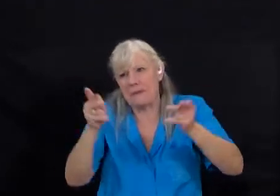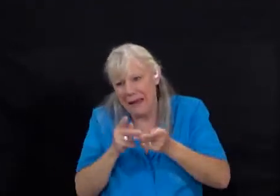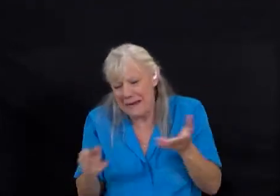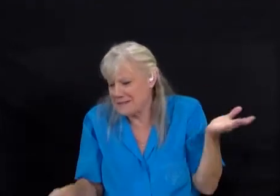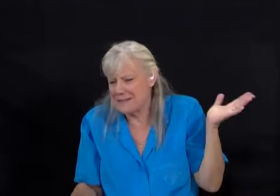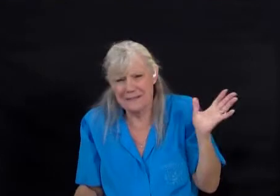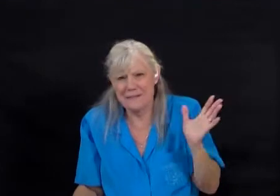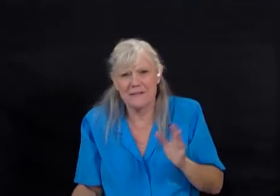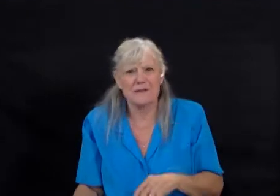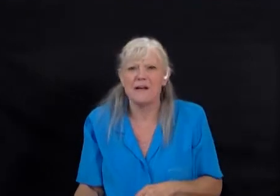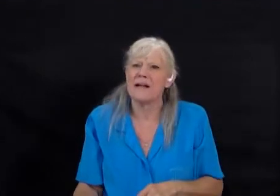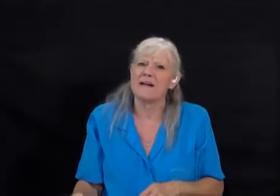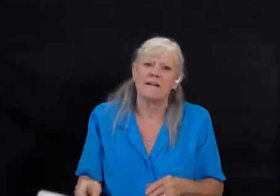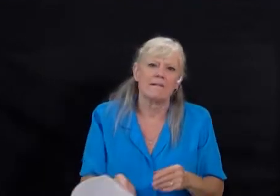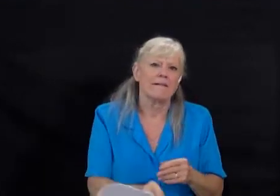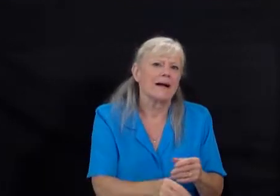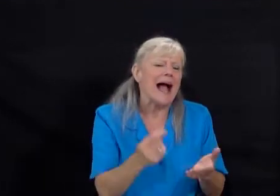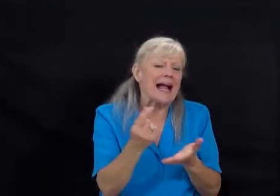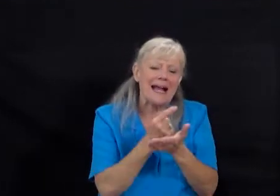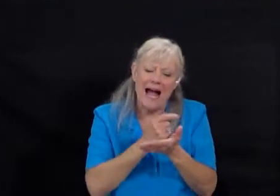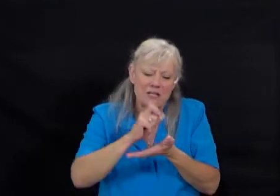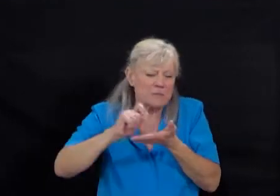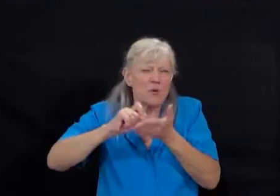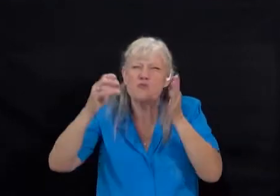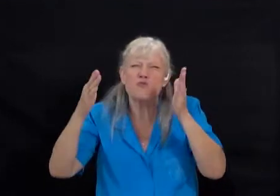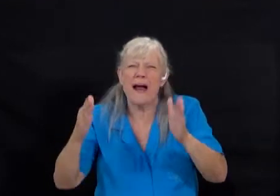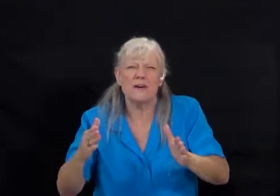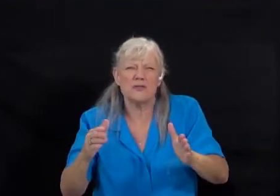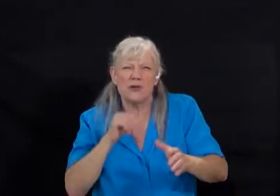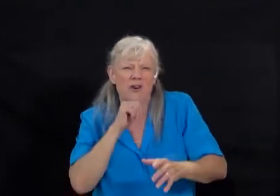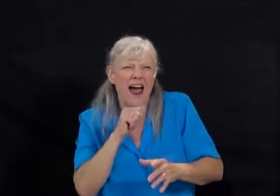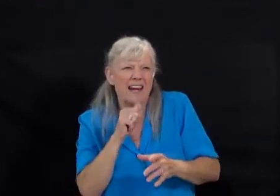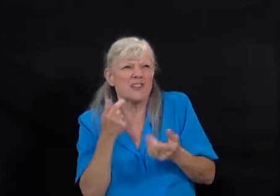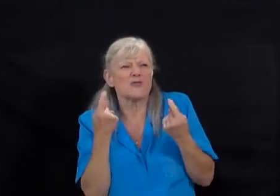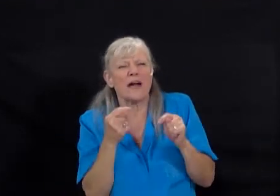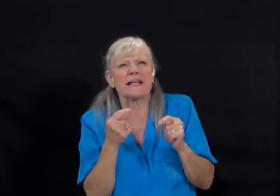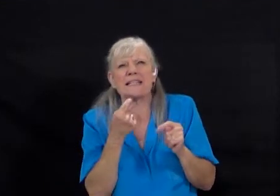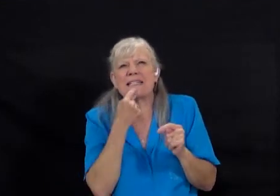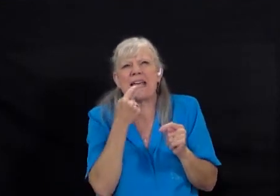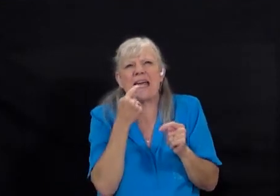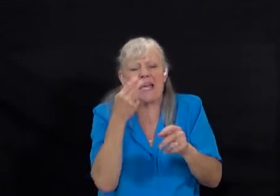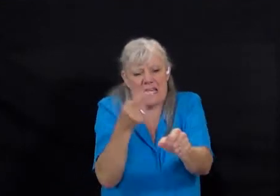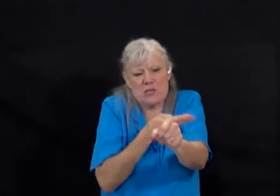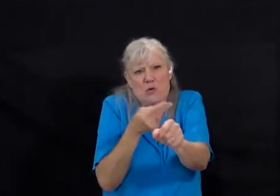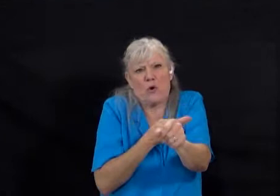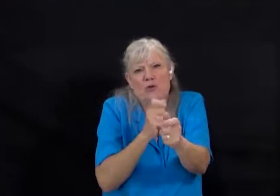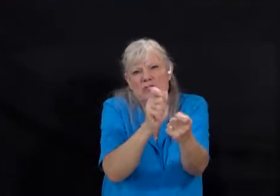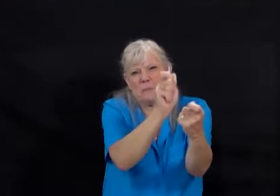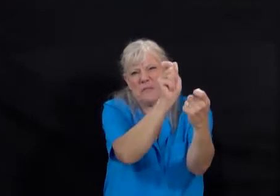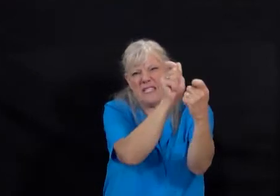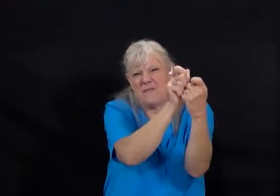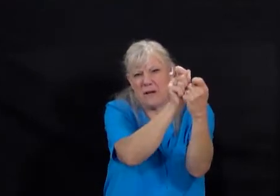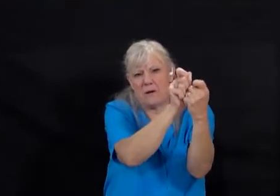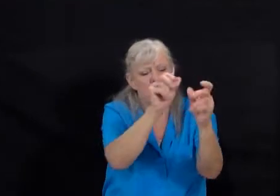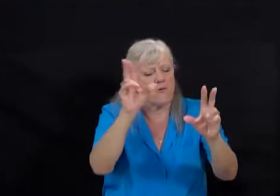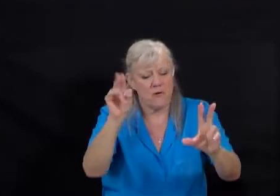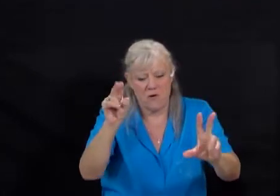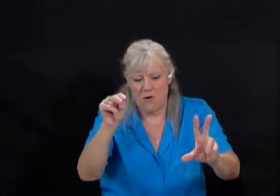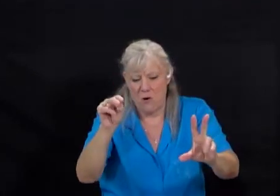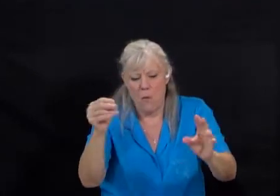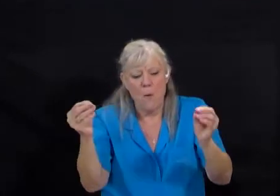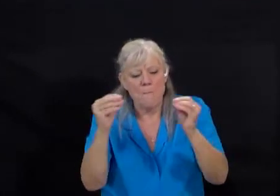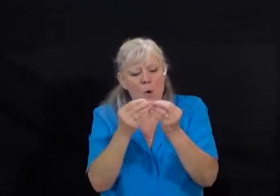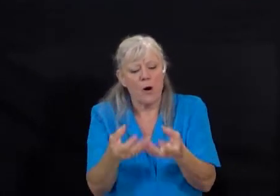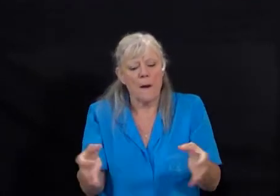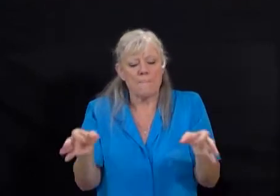Gospel writers apparently were not aiming at accuracy of historical detail, but were more concerned